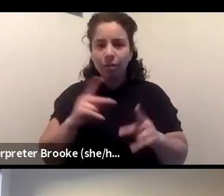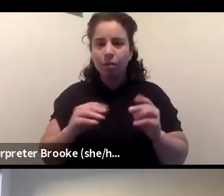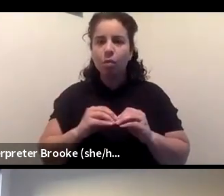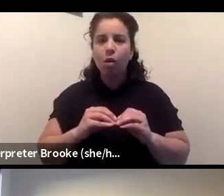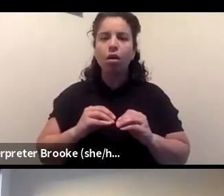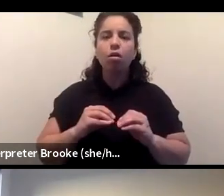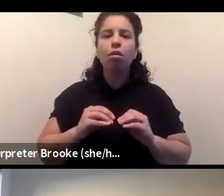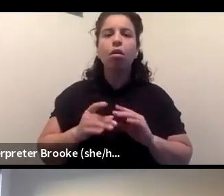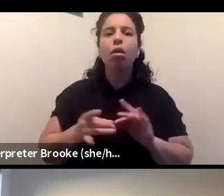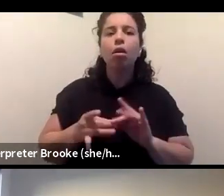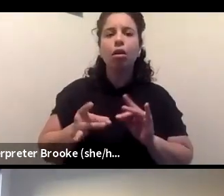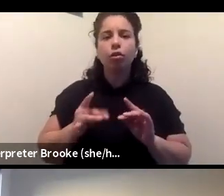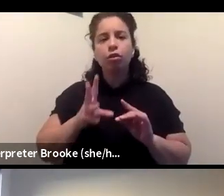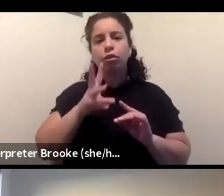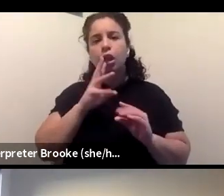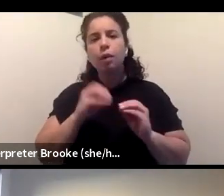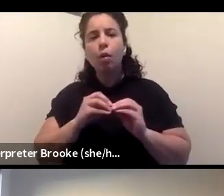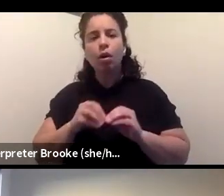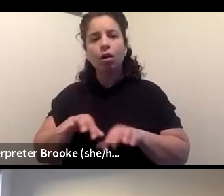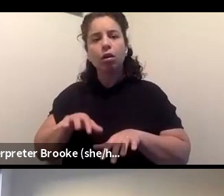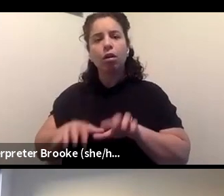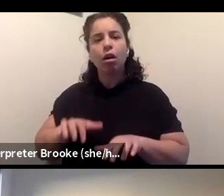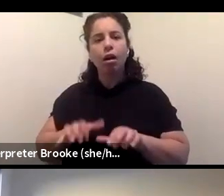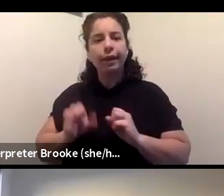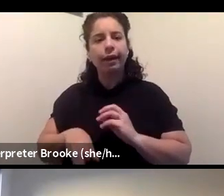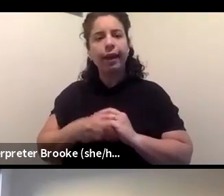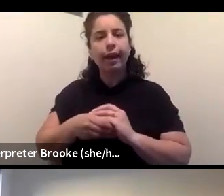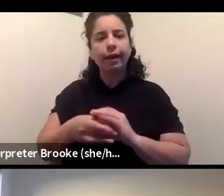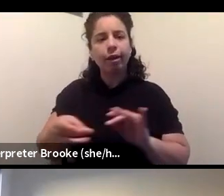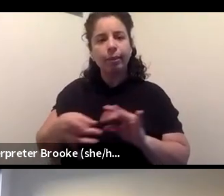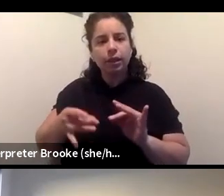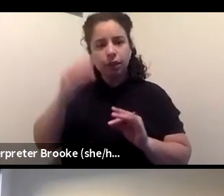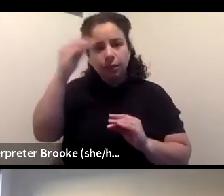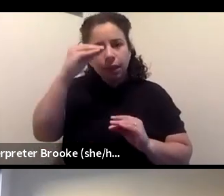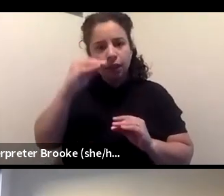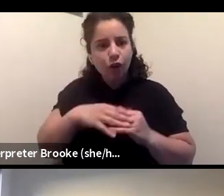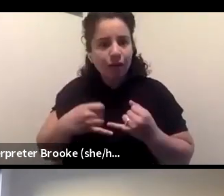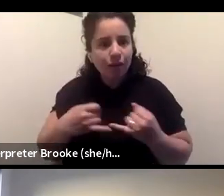I think there are just certain conventions to it